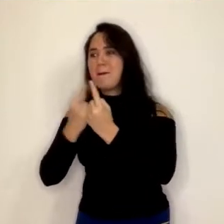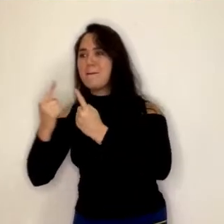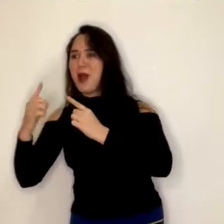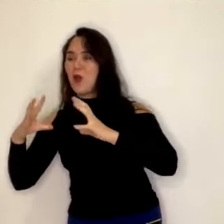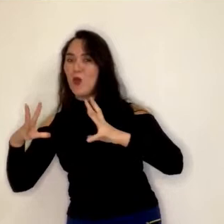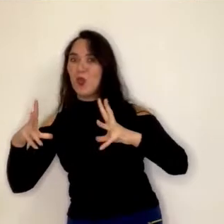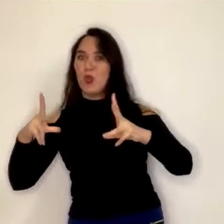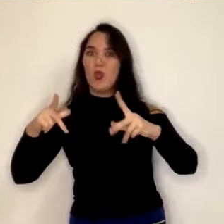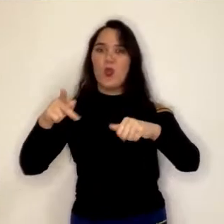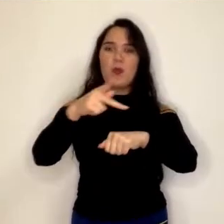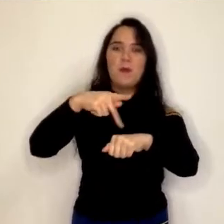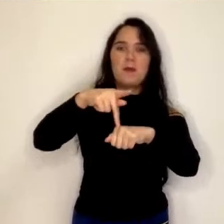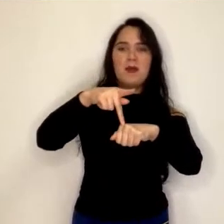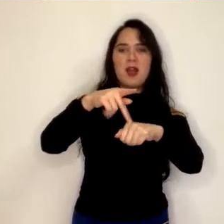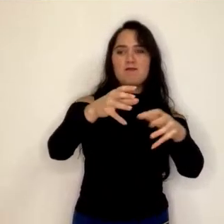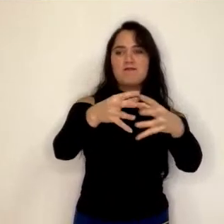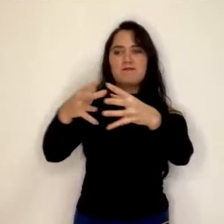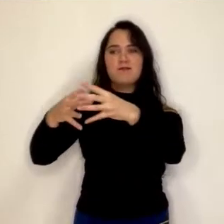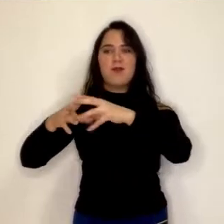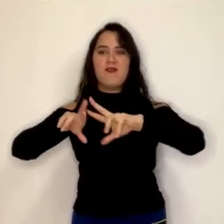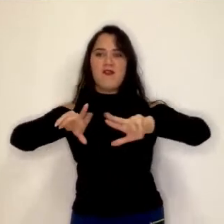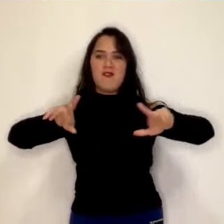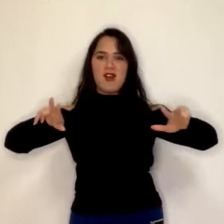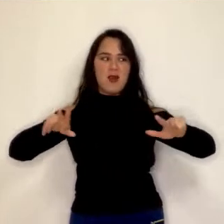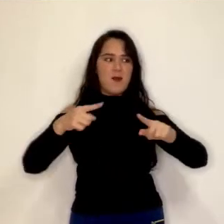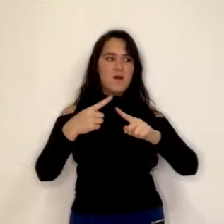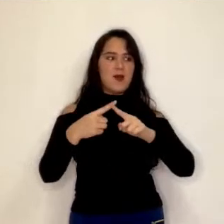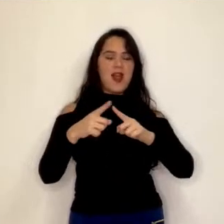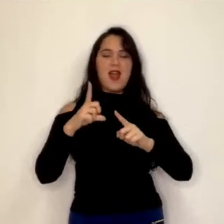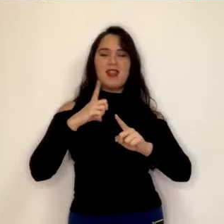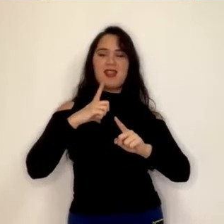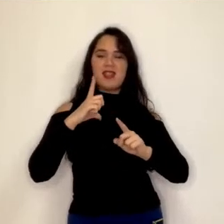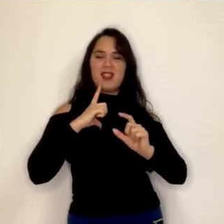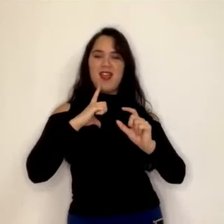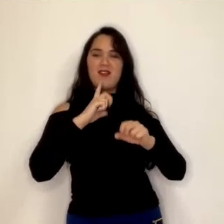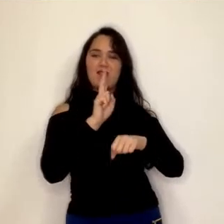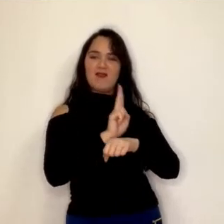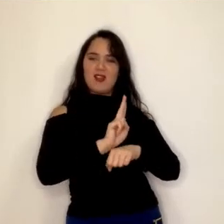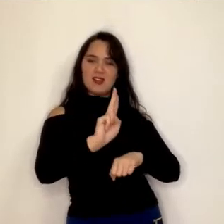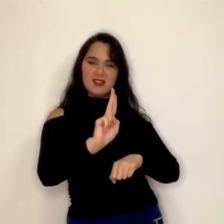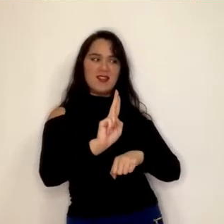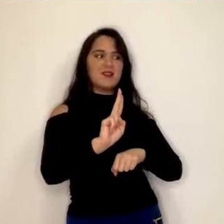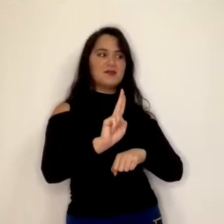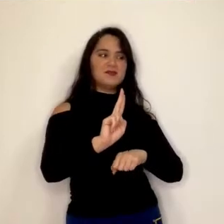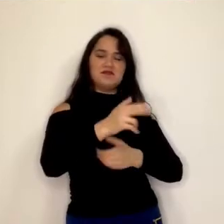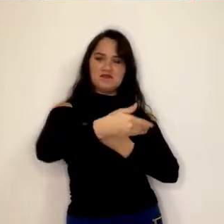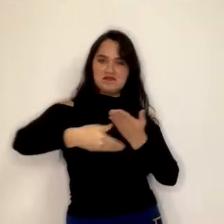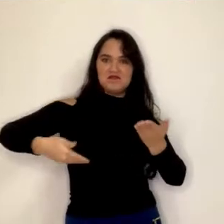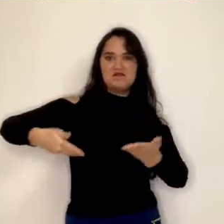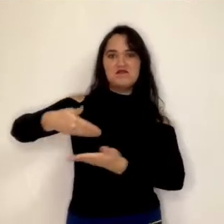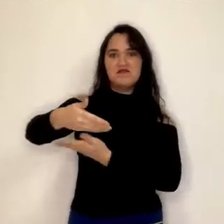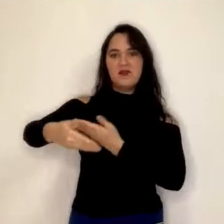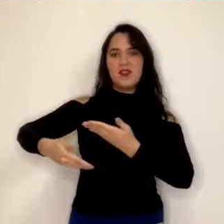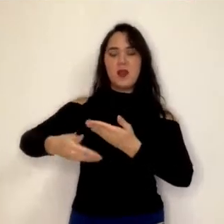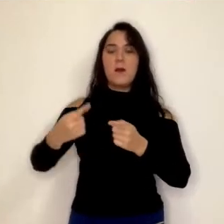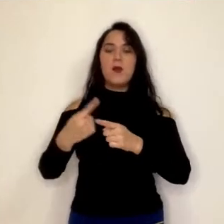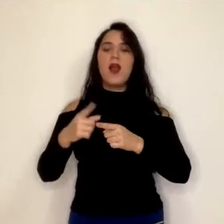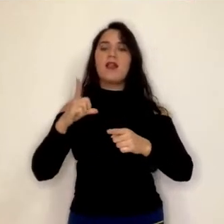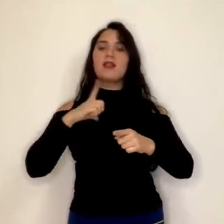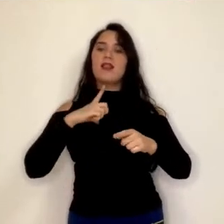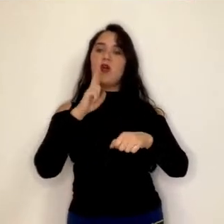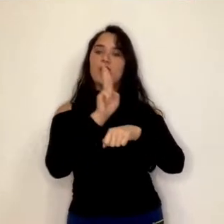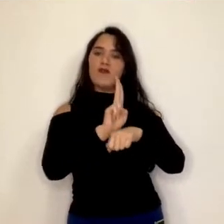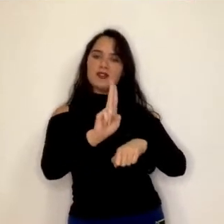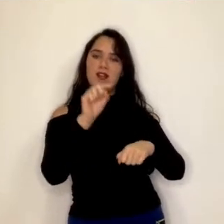an exchange between the university and the community that goes beyond extension courses and